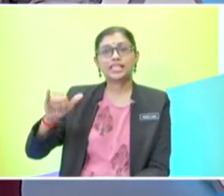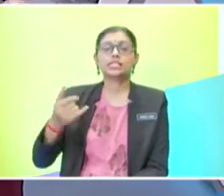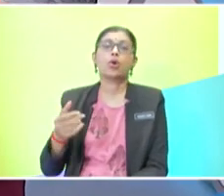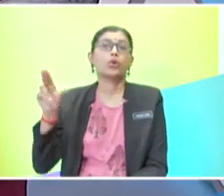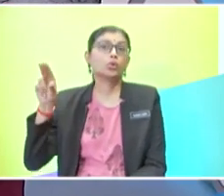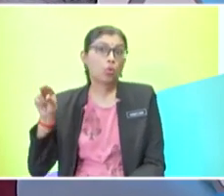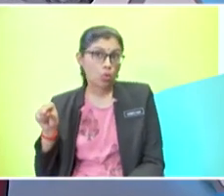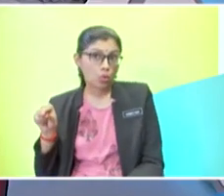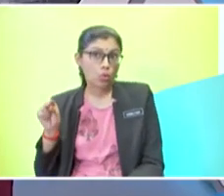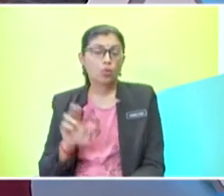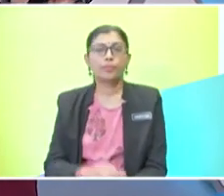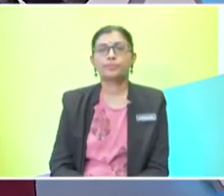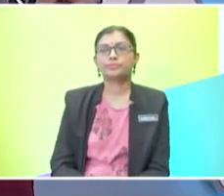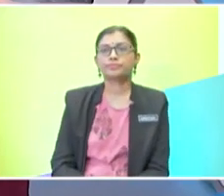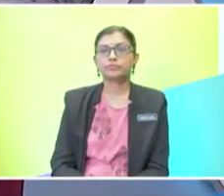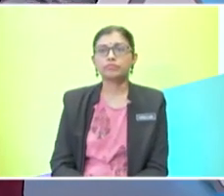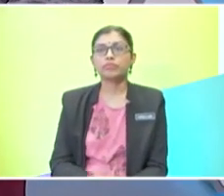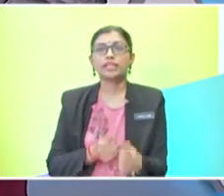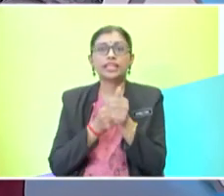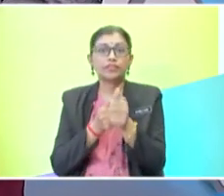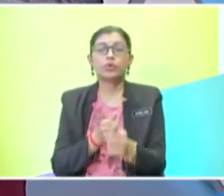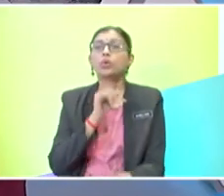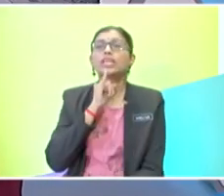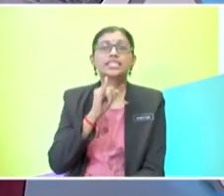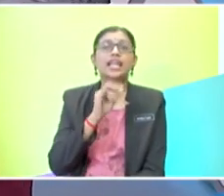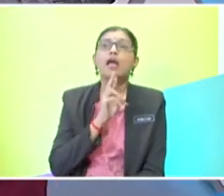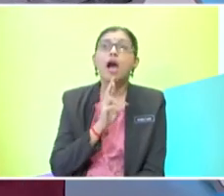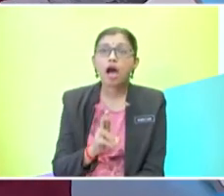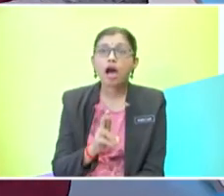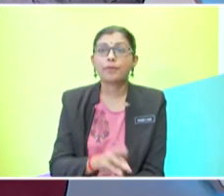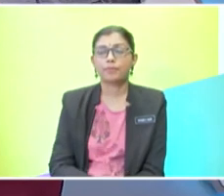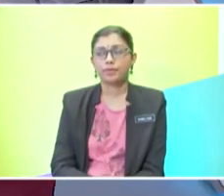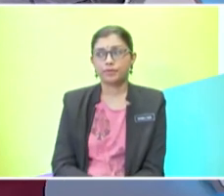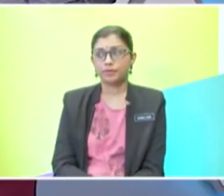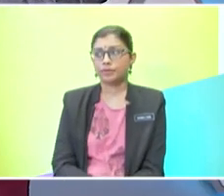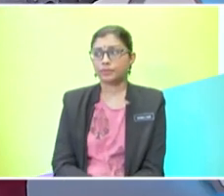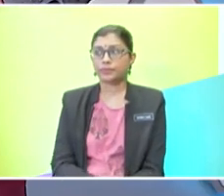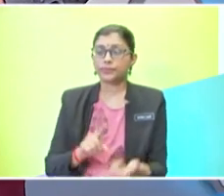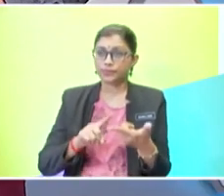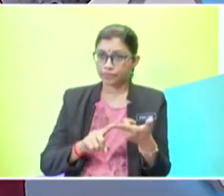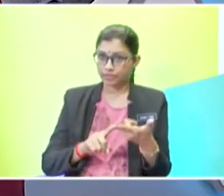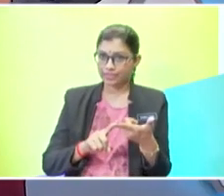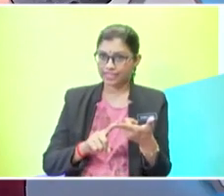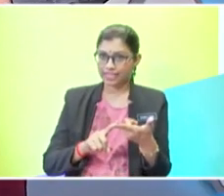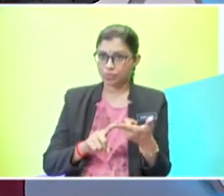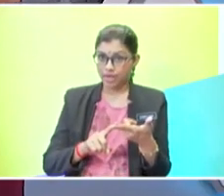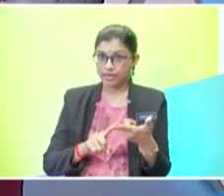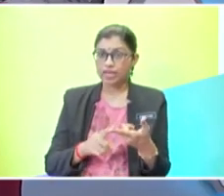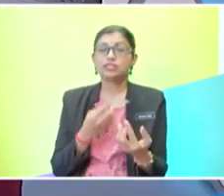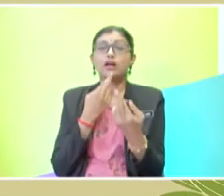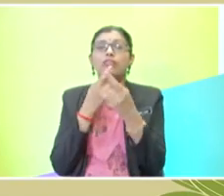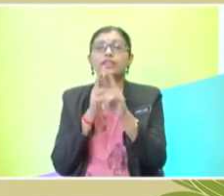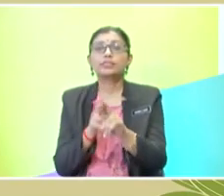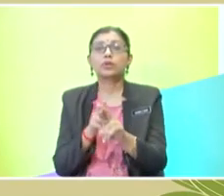saying, yes, I do, or no, I don't. Yeah. Okay? For the second activity, our students learn about how to respond